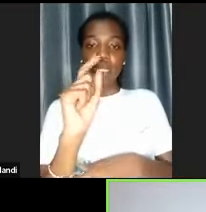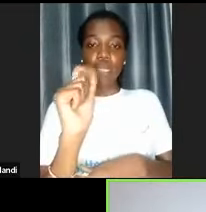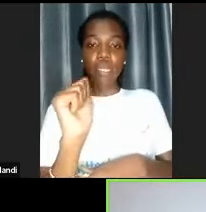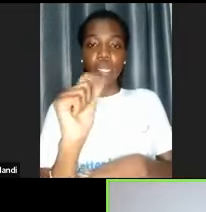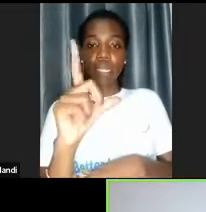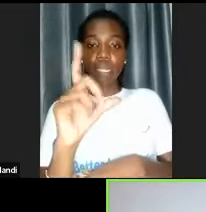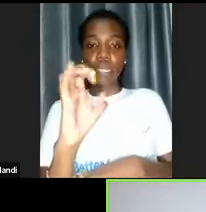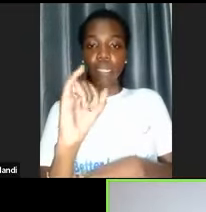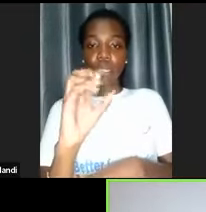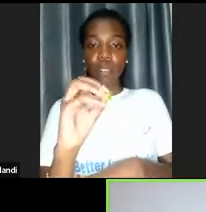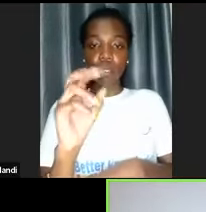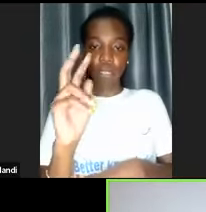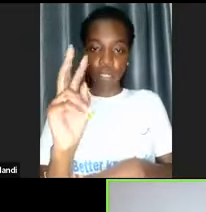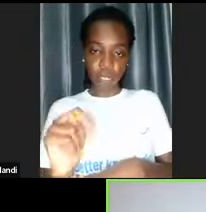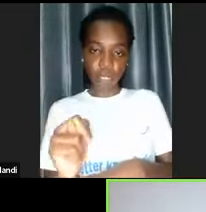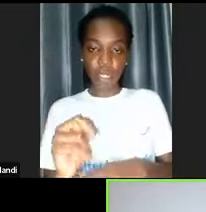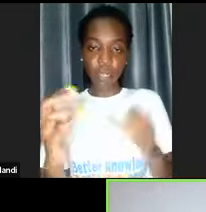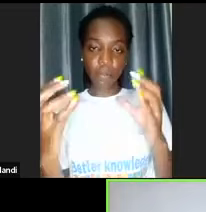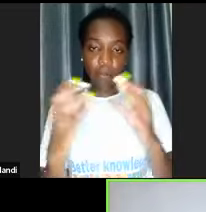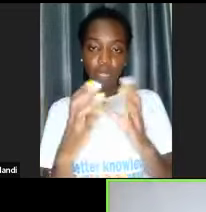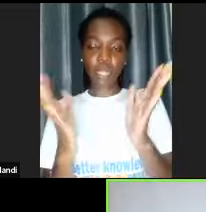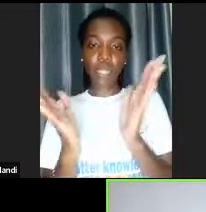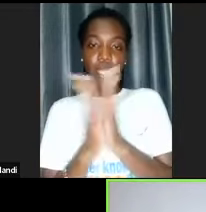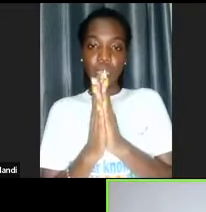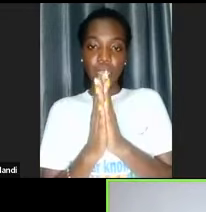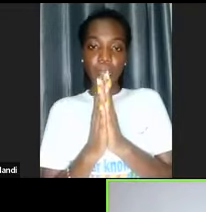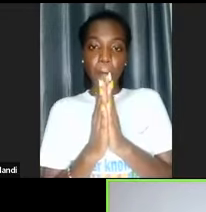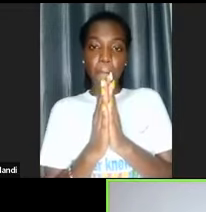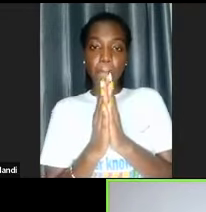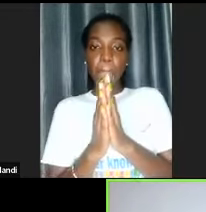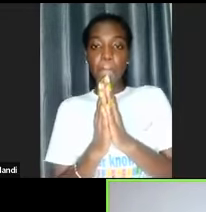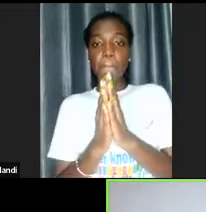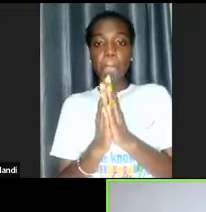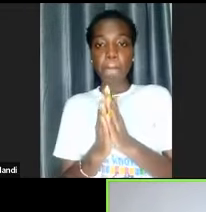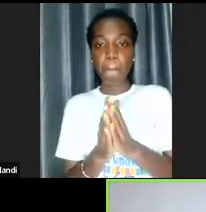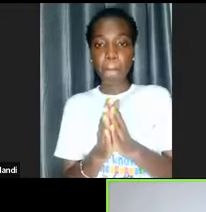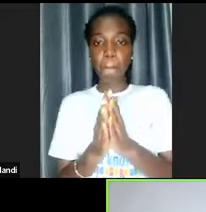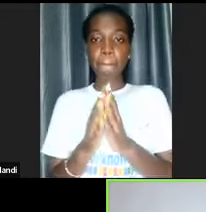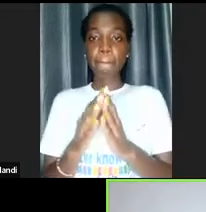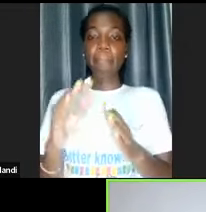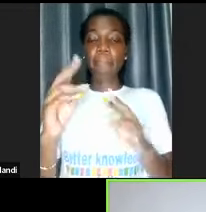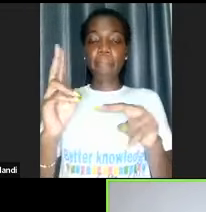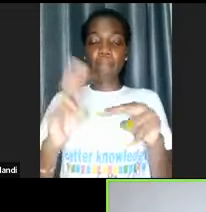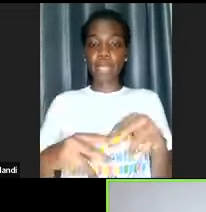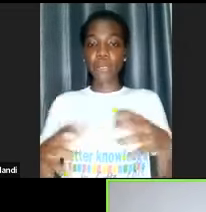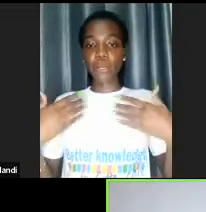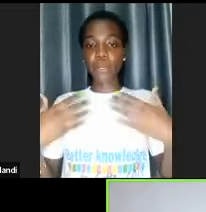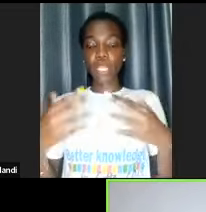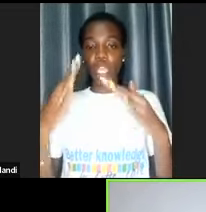and what do we call it? And Balcon Housing. And